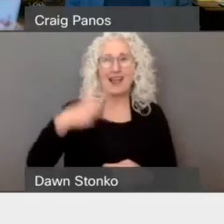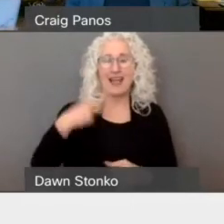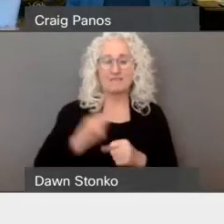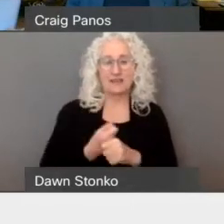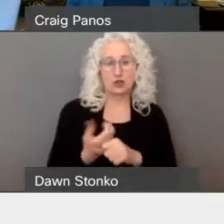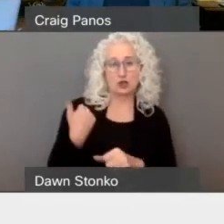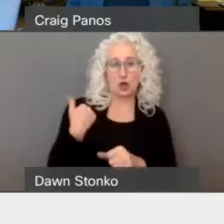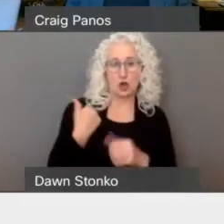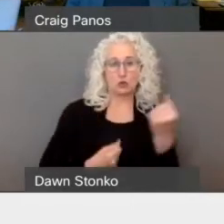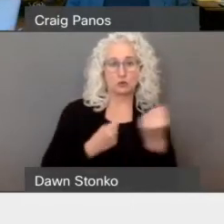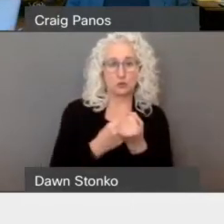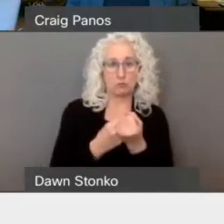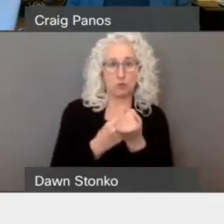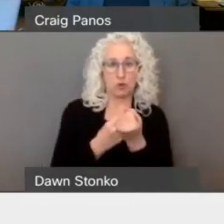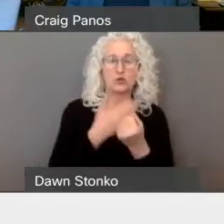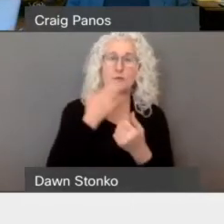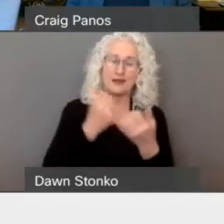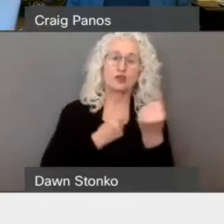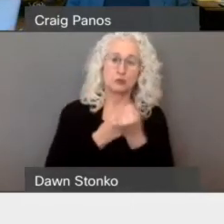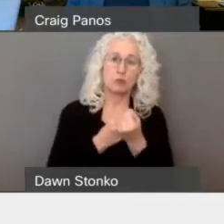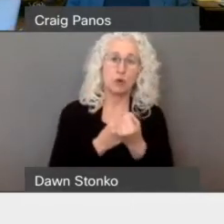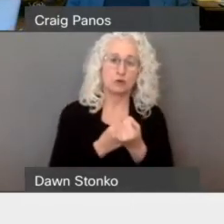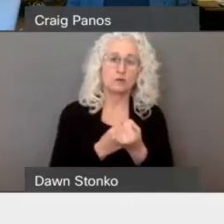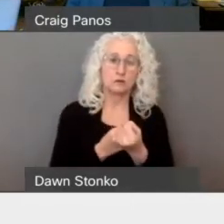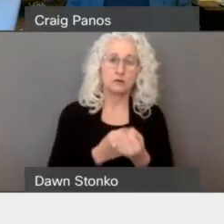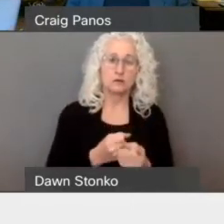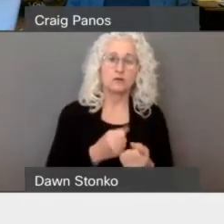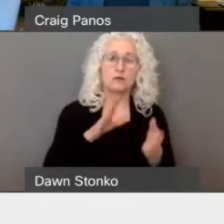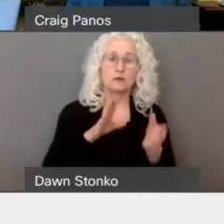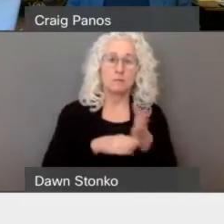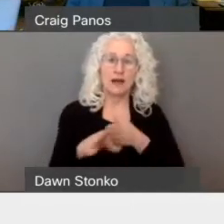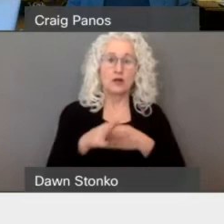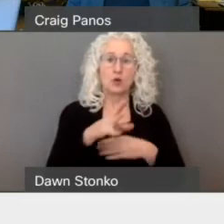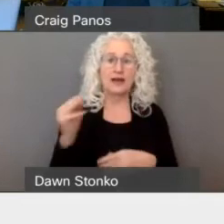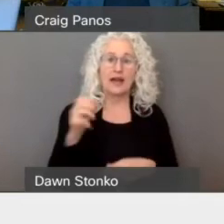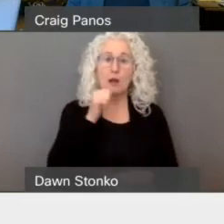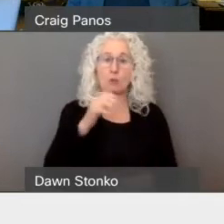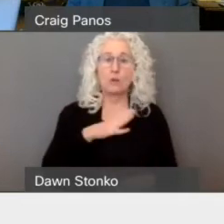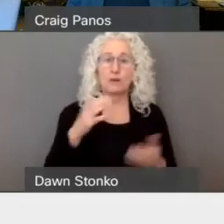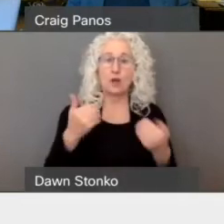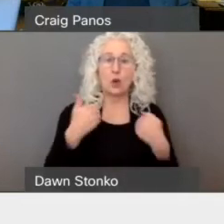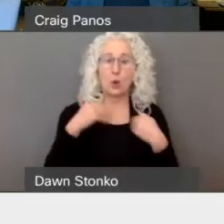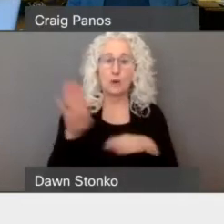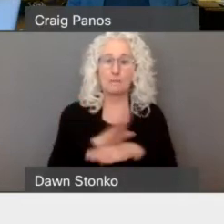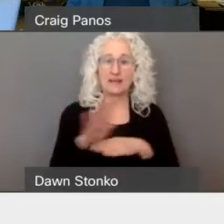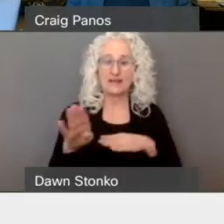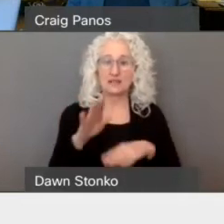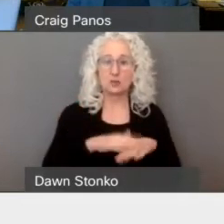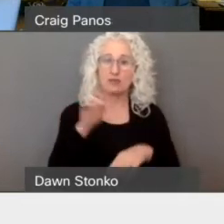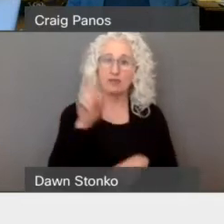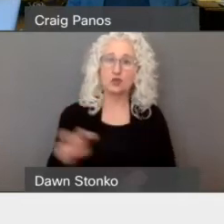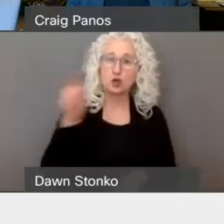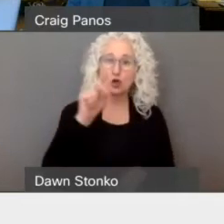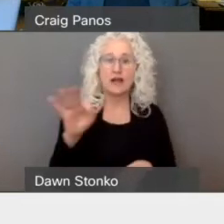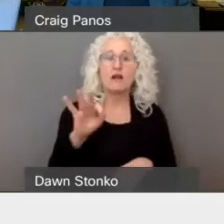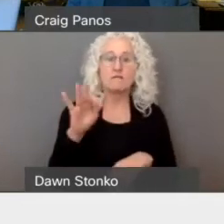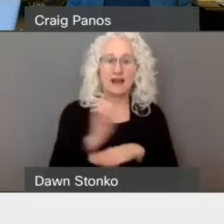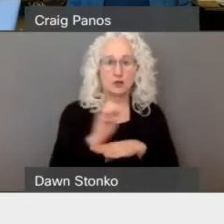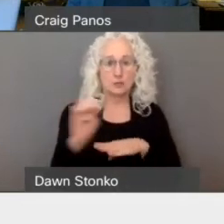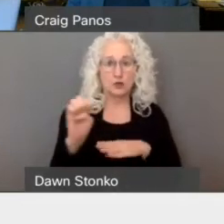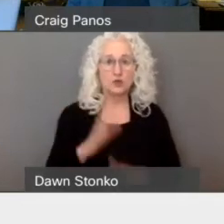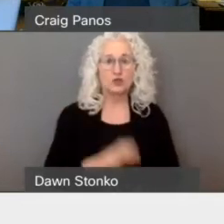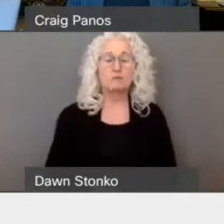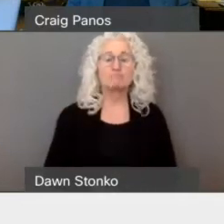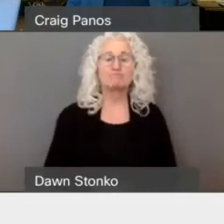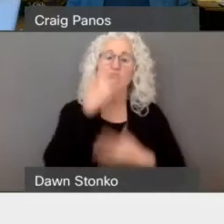to better support minority and women-owned businesses on their journey of entrepreneurship. And unfortunately,